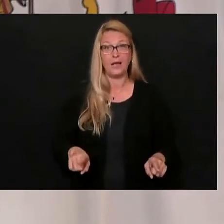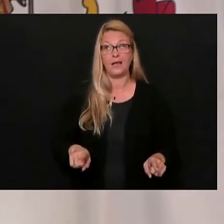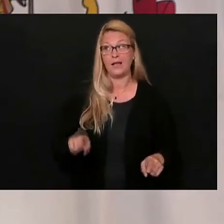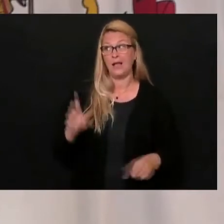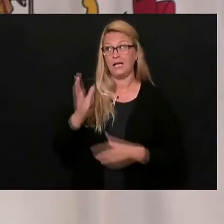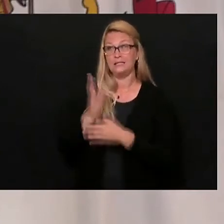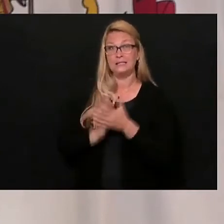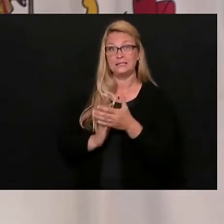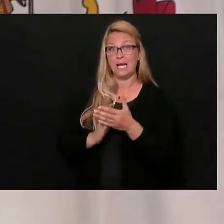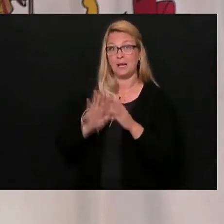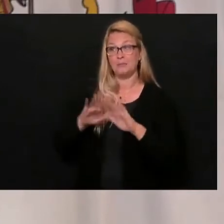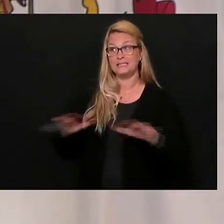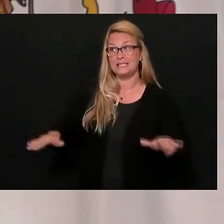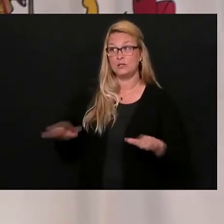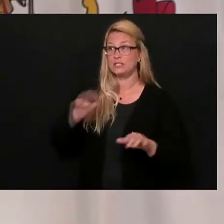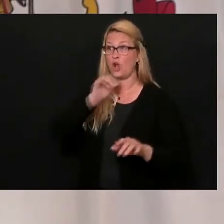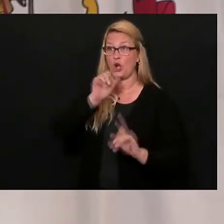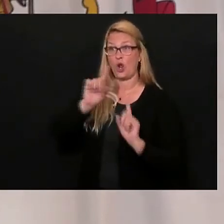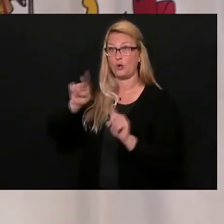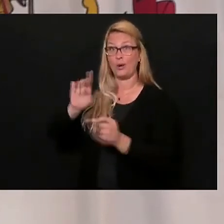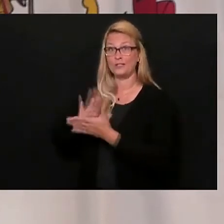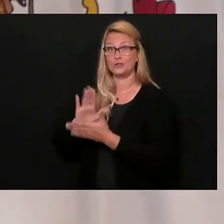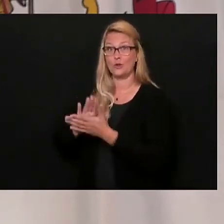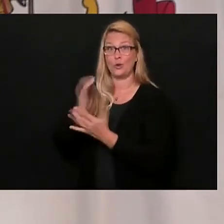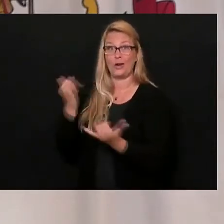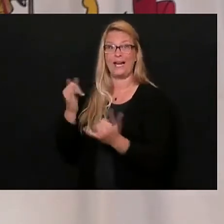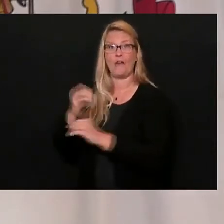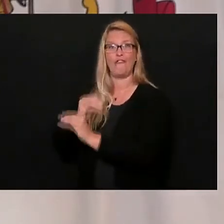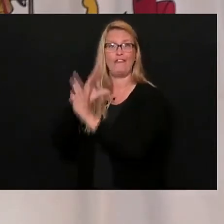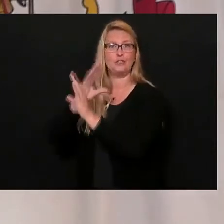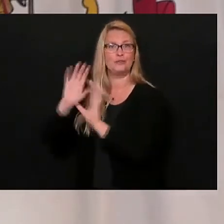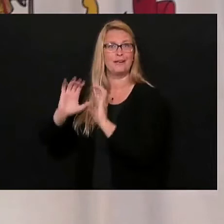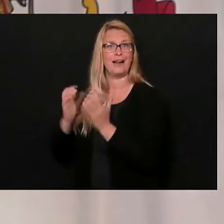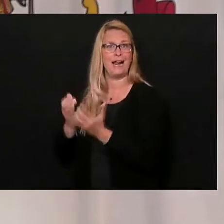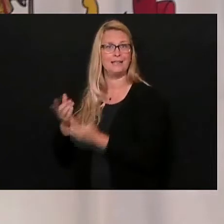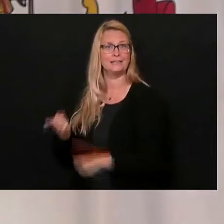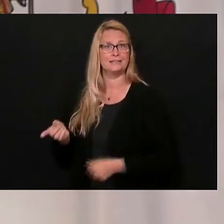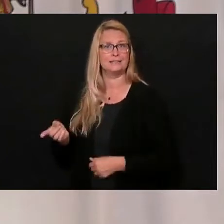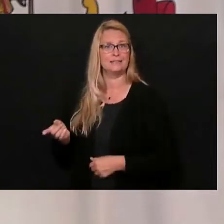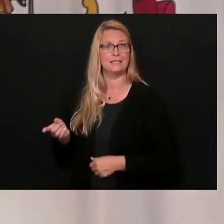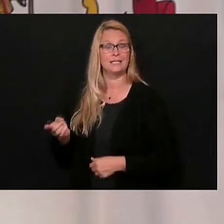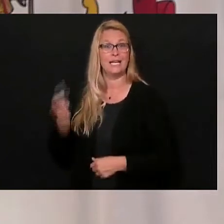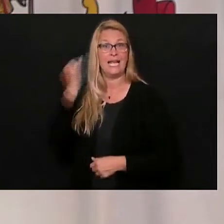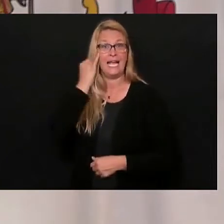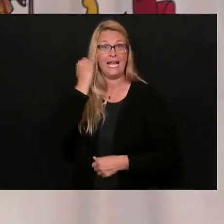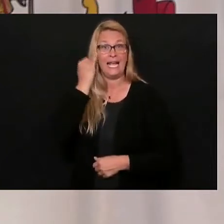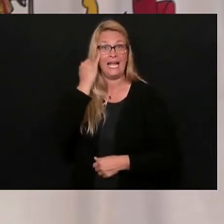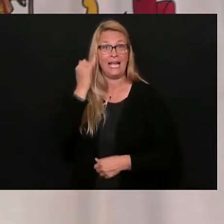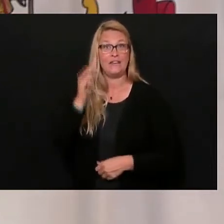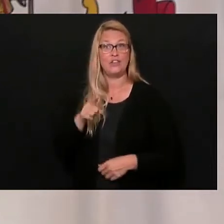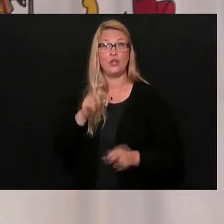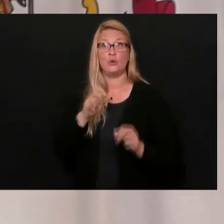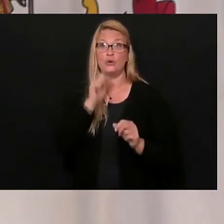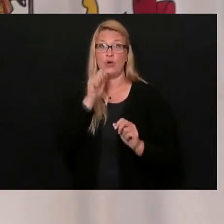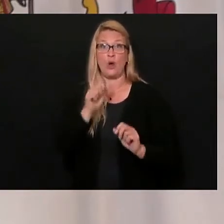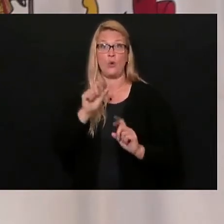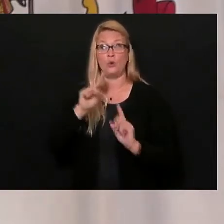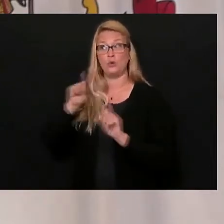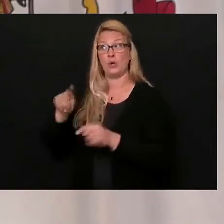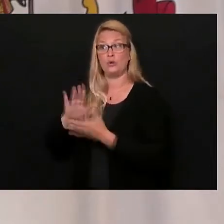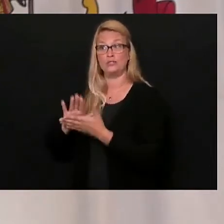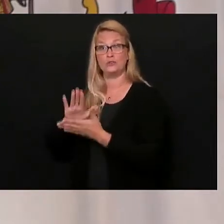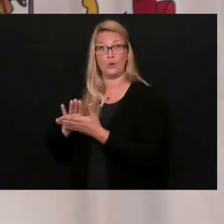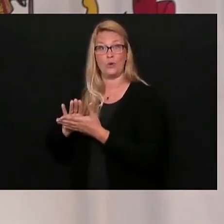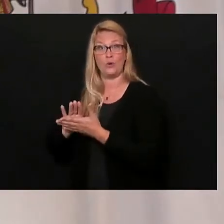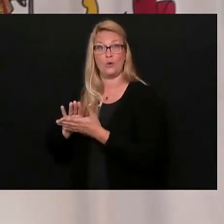in schools in these counties. So if you opt out to play sports and not go to schools,